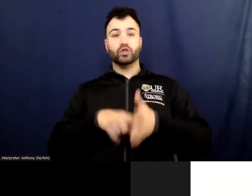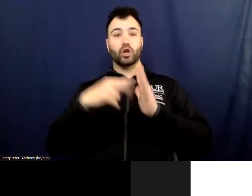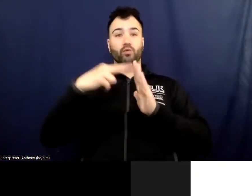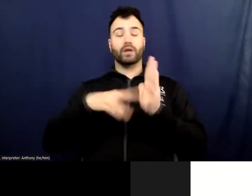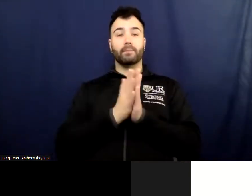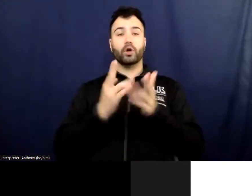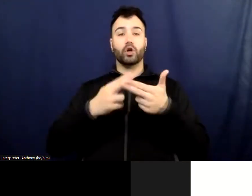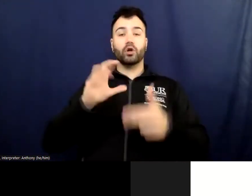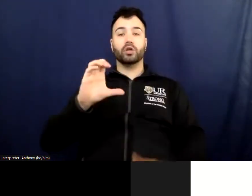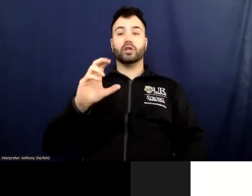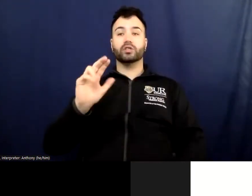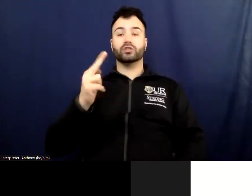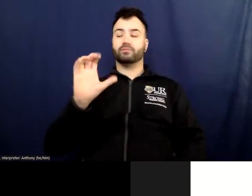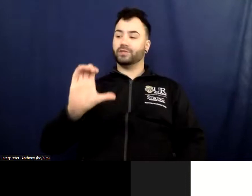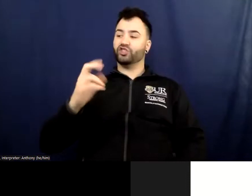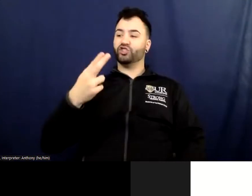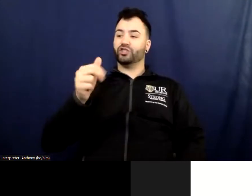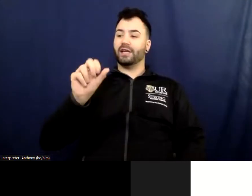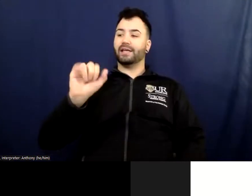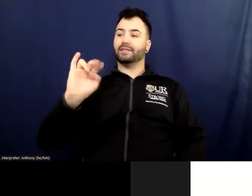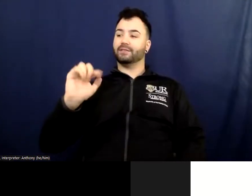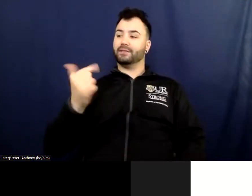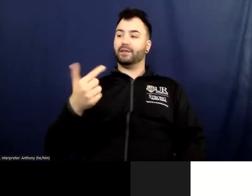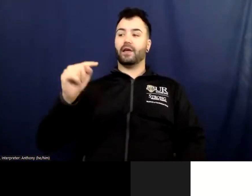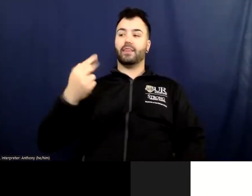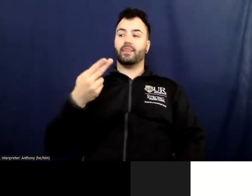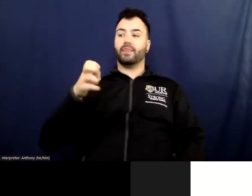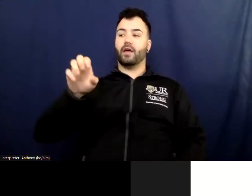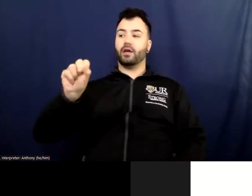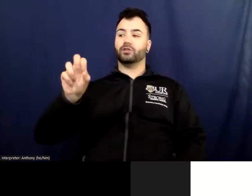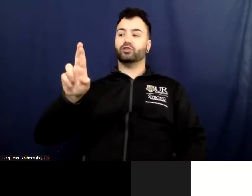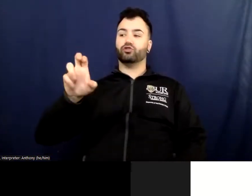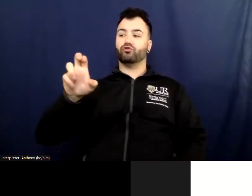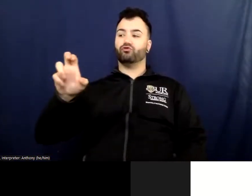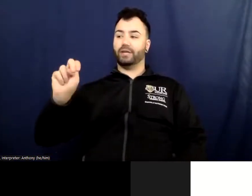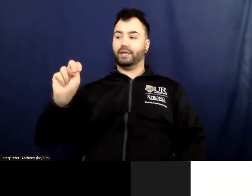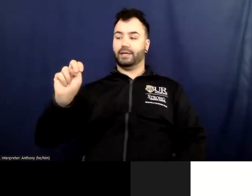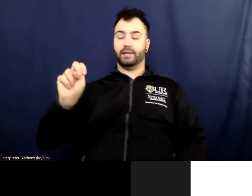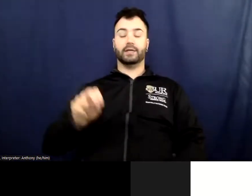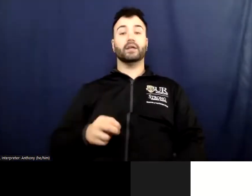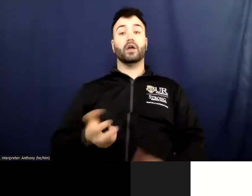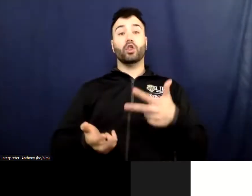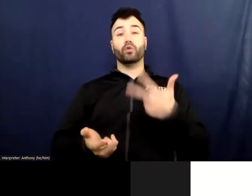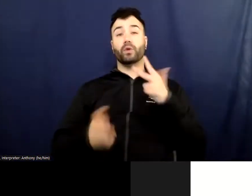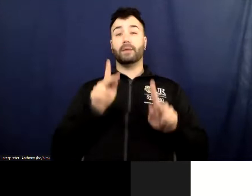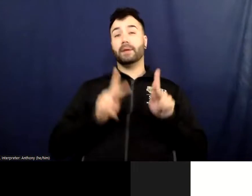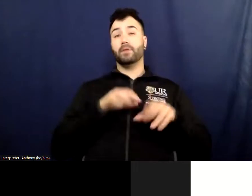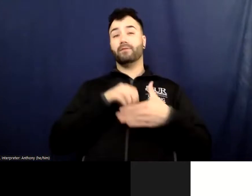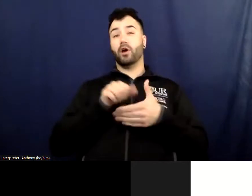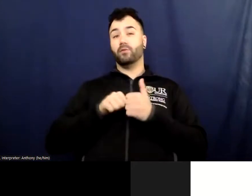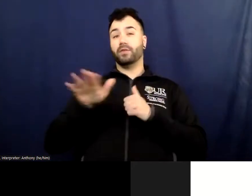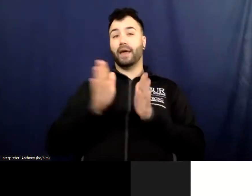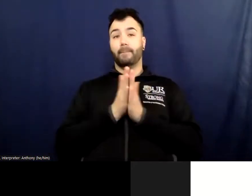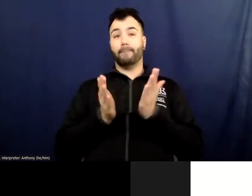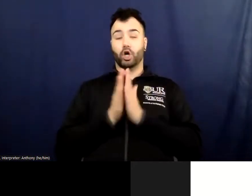really about our current situation. And there are 3 people involved with that. One is Billie Holiday, one